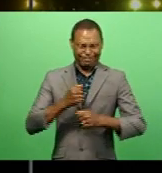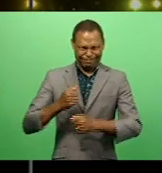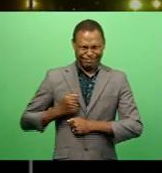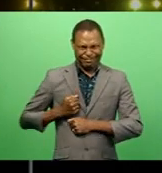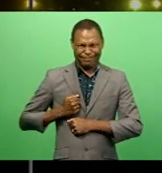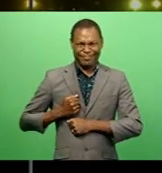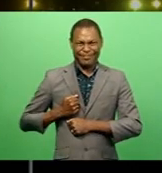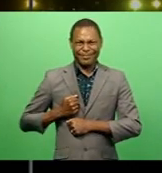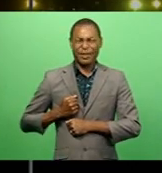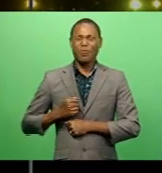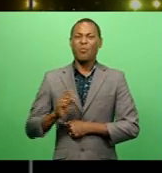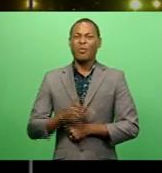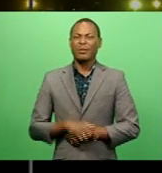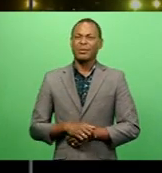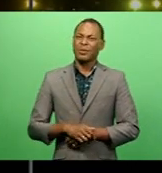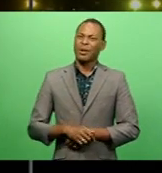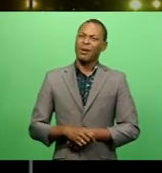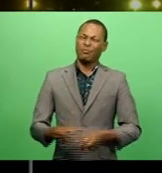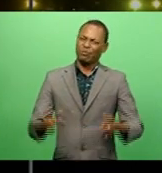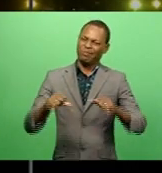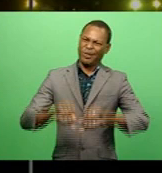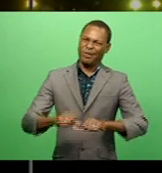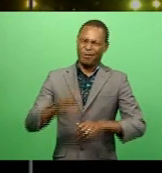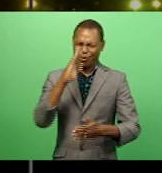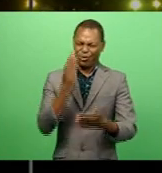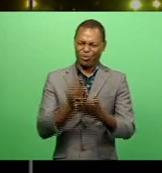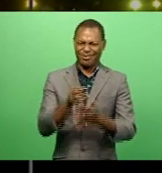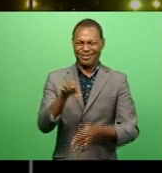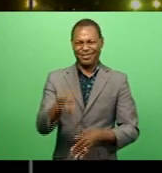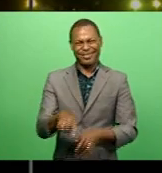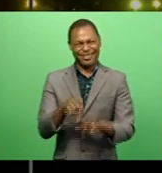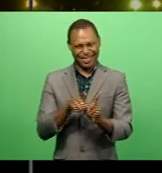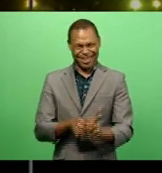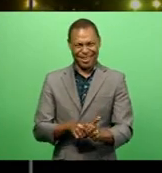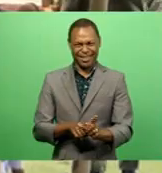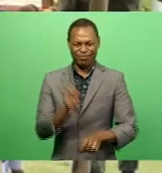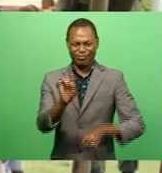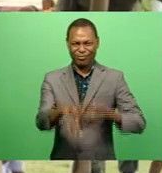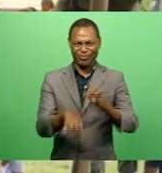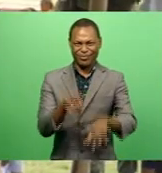assisting disadvantaged students this year. Eleanor Turangai View has more.